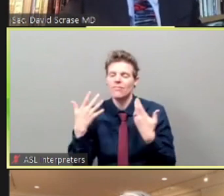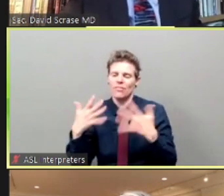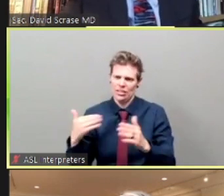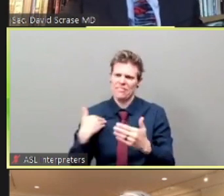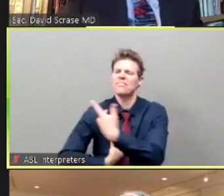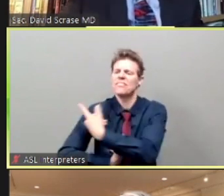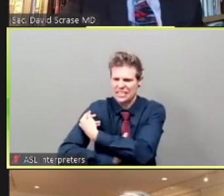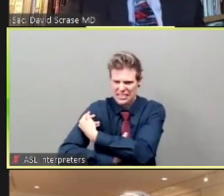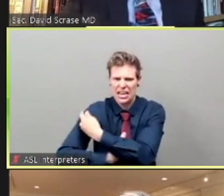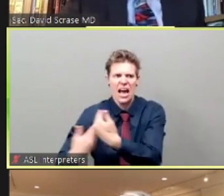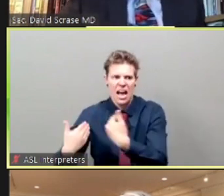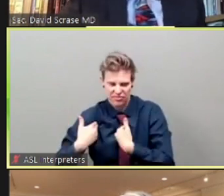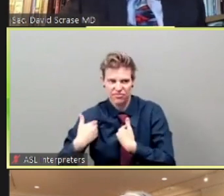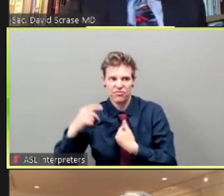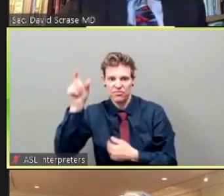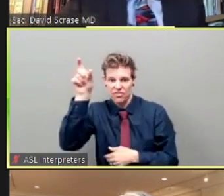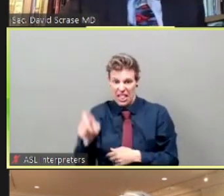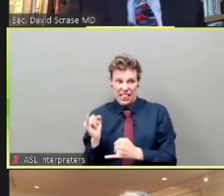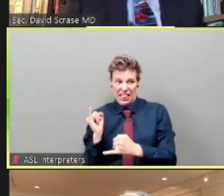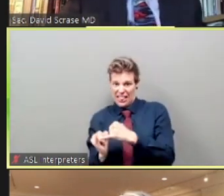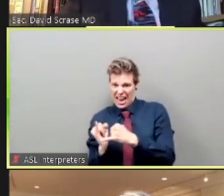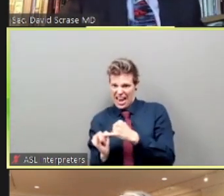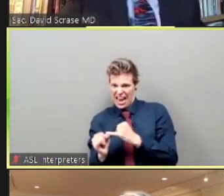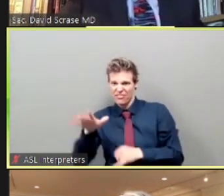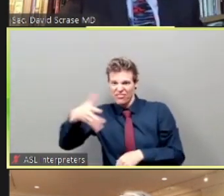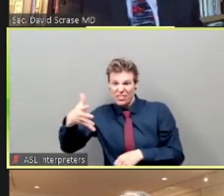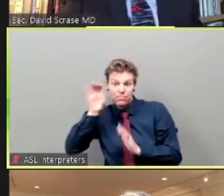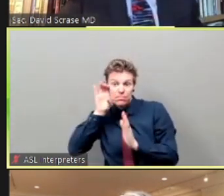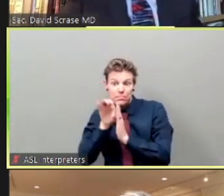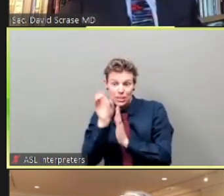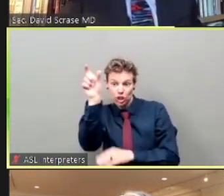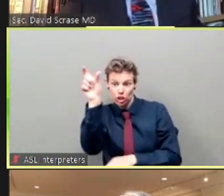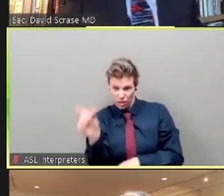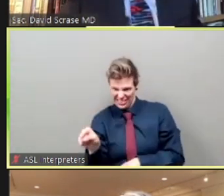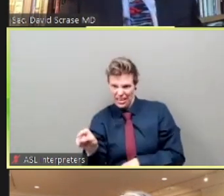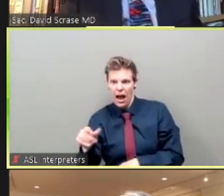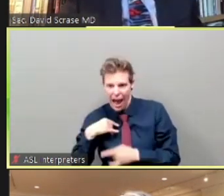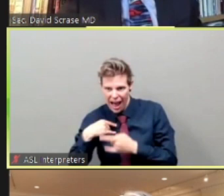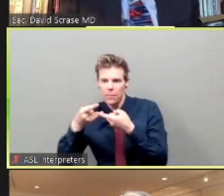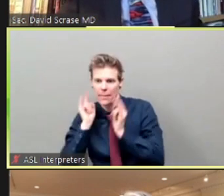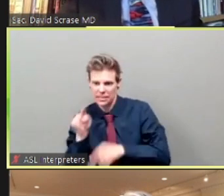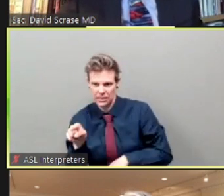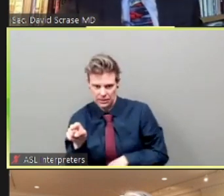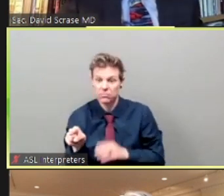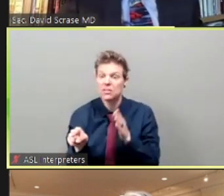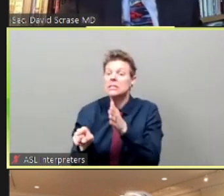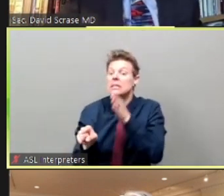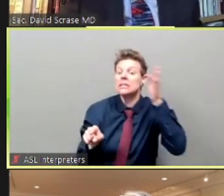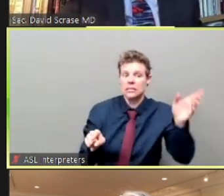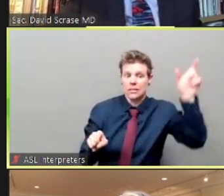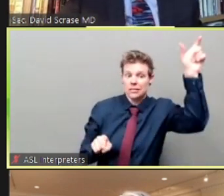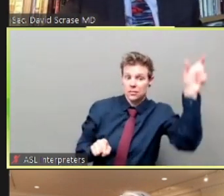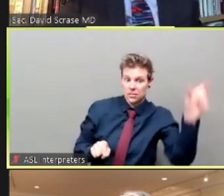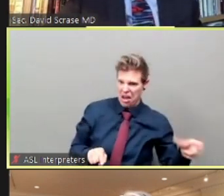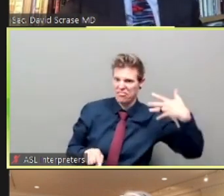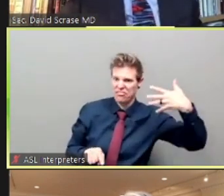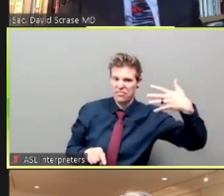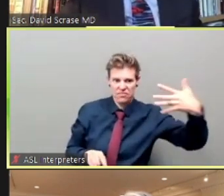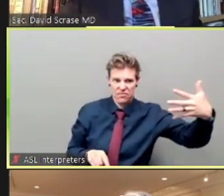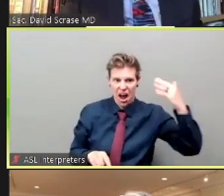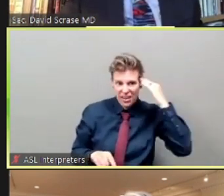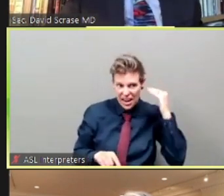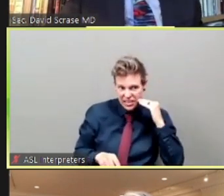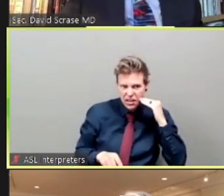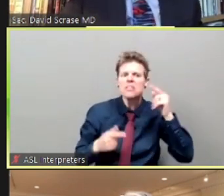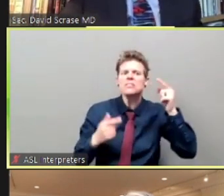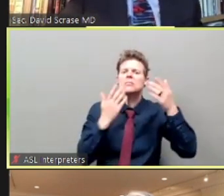the left, you can see unvaccinated people there. And in the middle are those activities and how they apply to everyone. I also